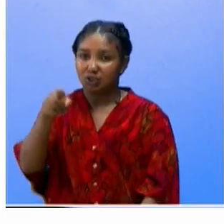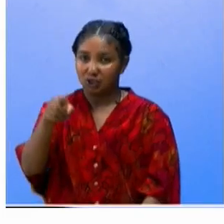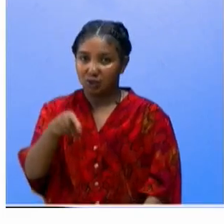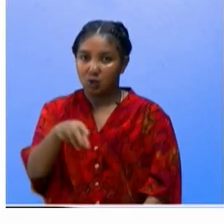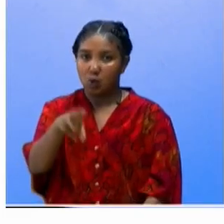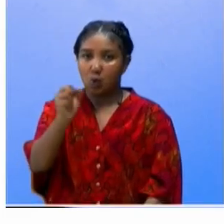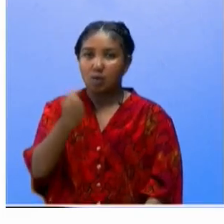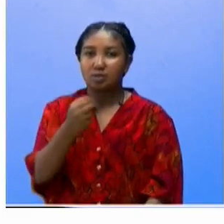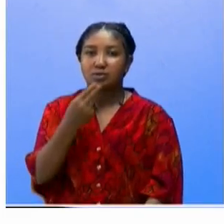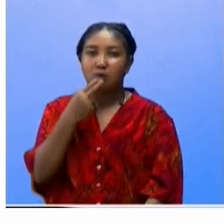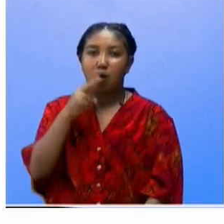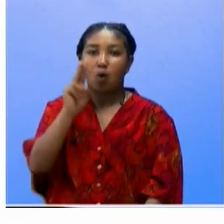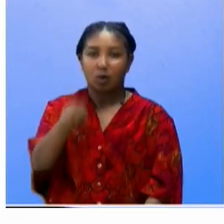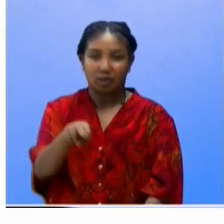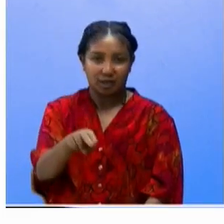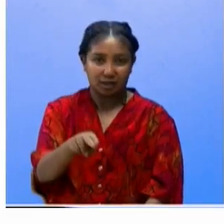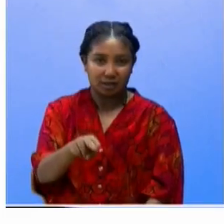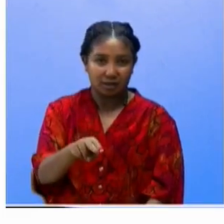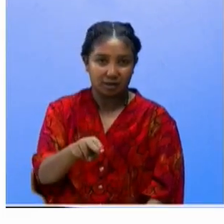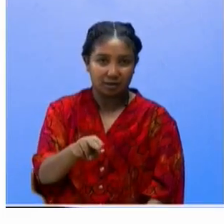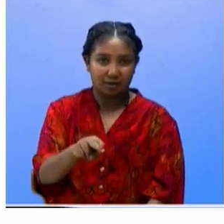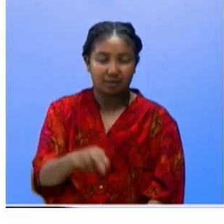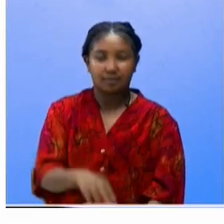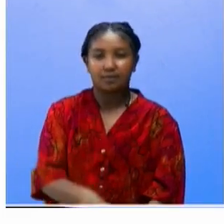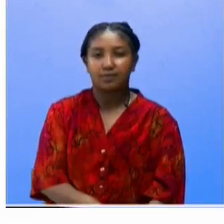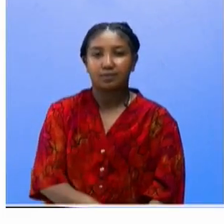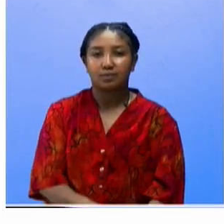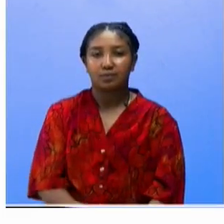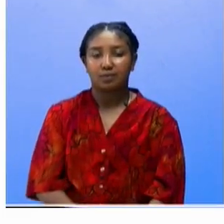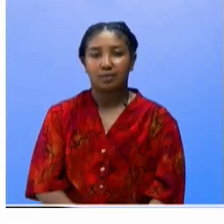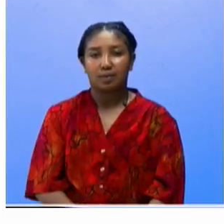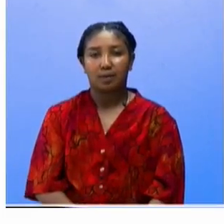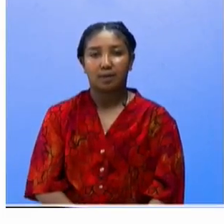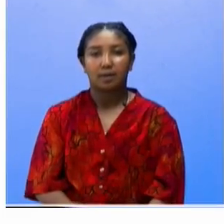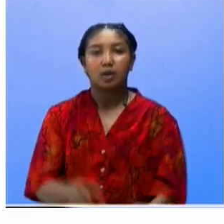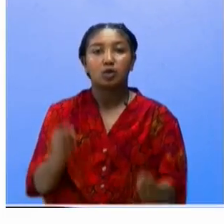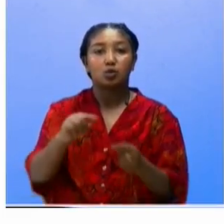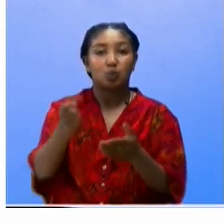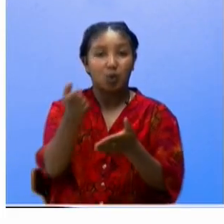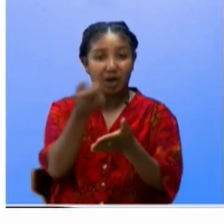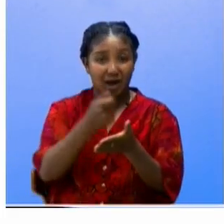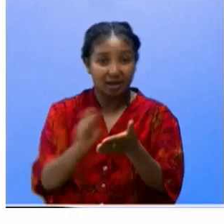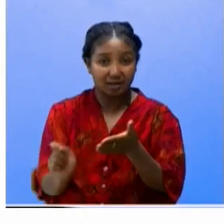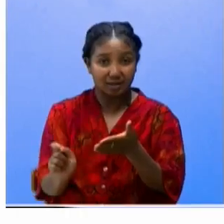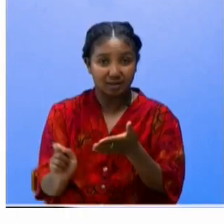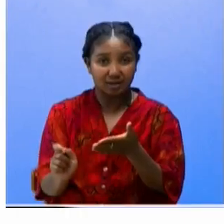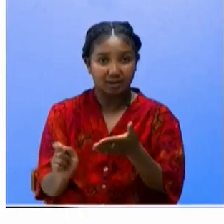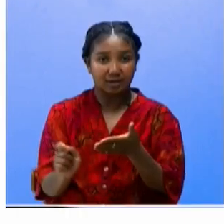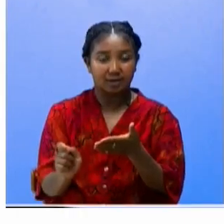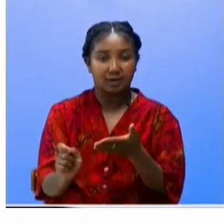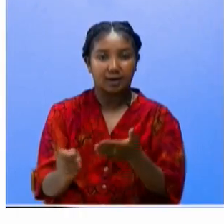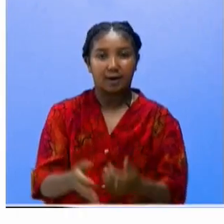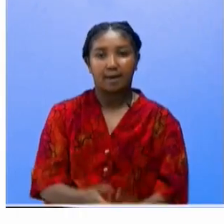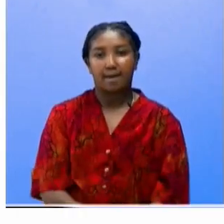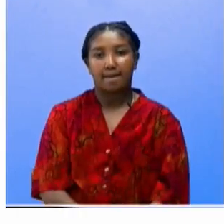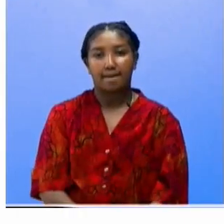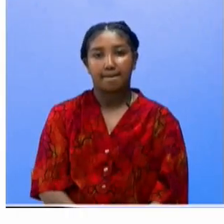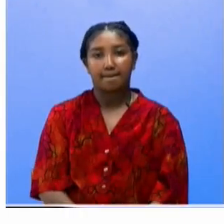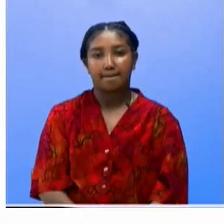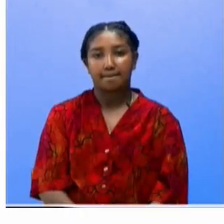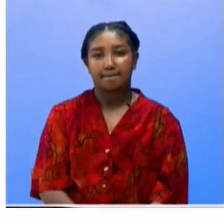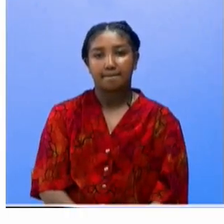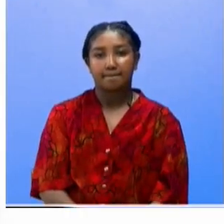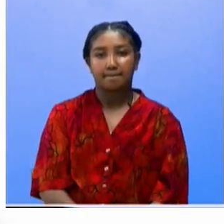ordered. She was ordered to write. She was ordered to